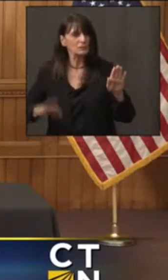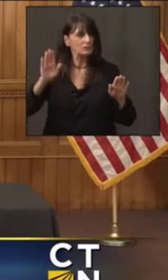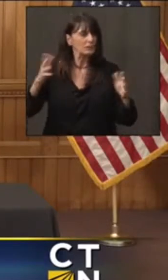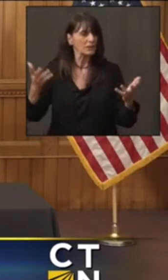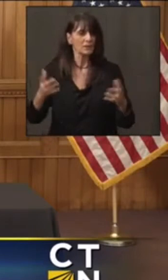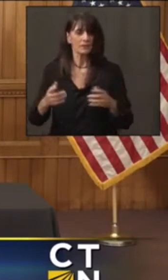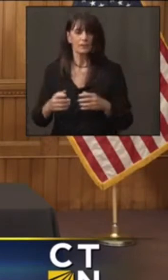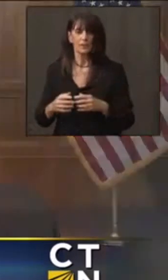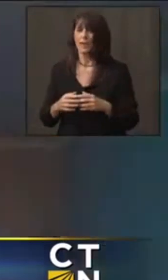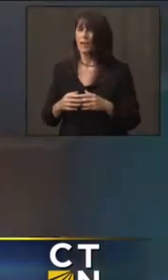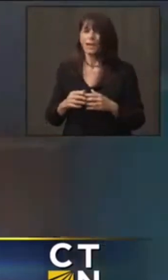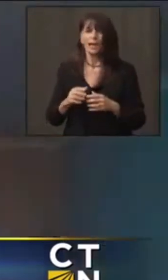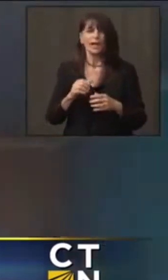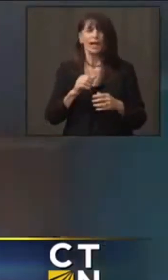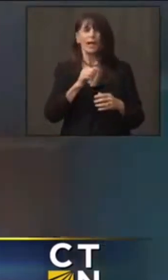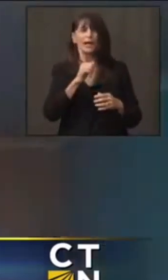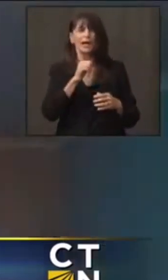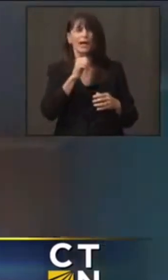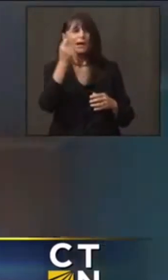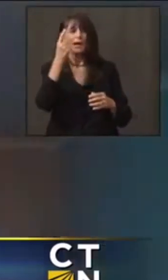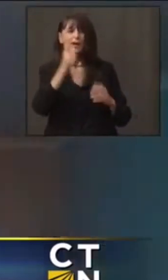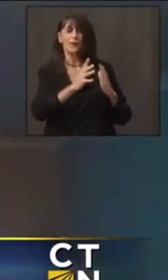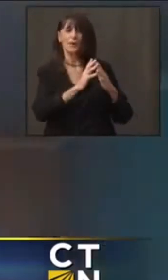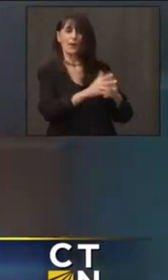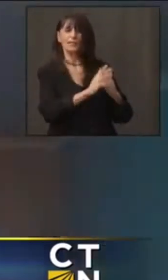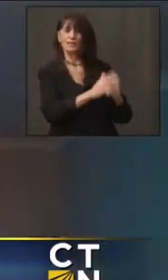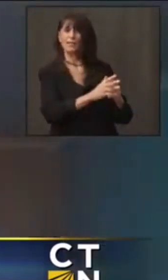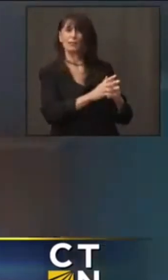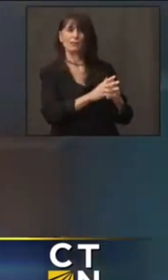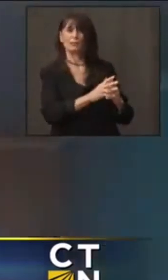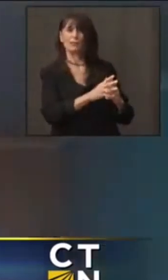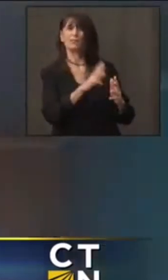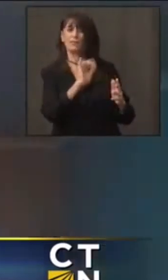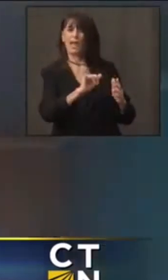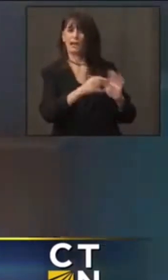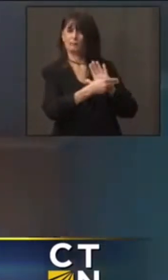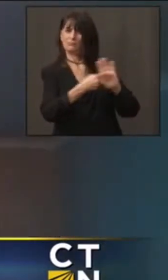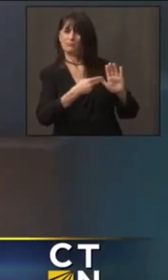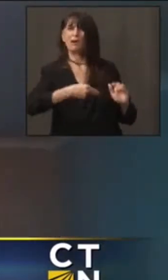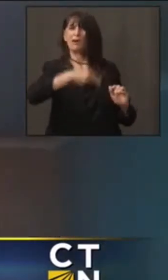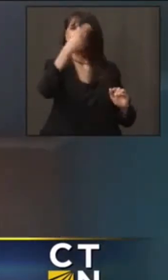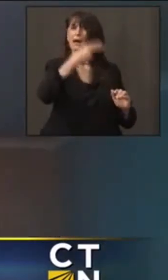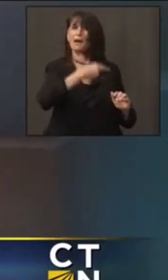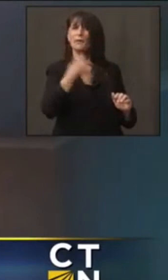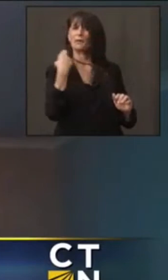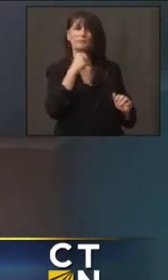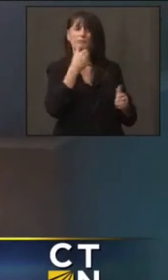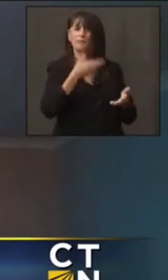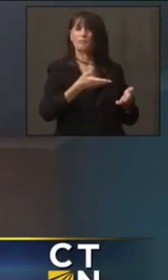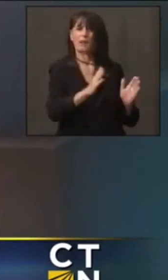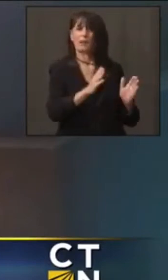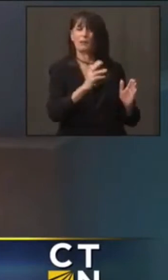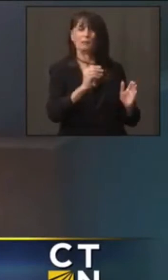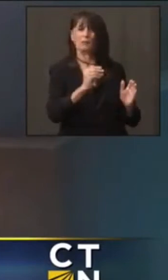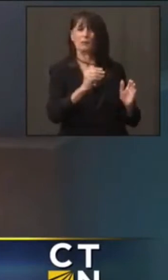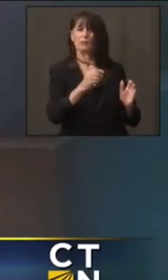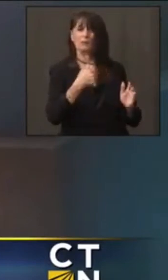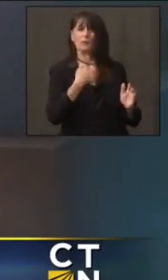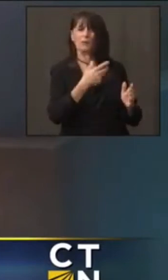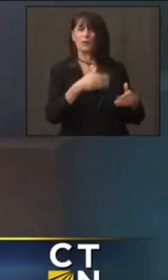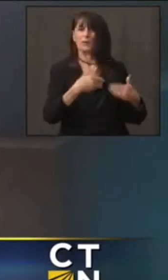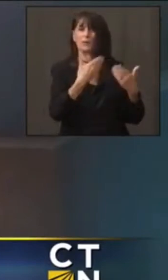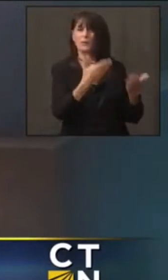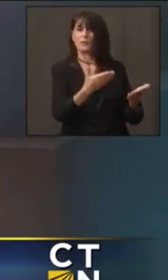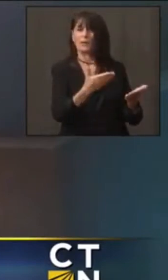I'm not sure what you're talking about with wrestling. That was on the list of high-risk activities that the department